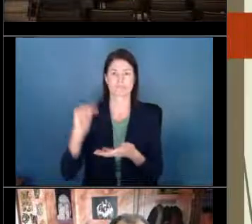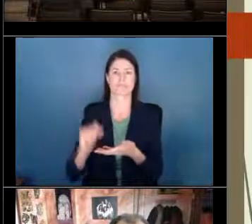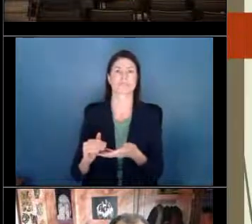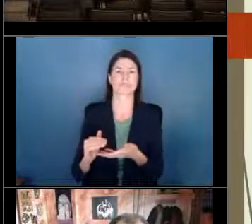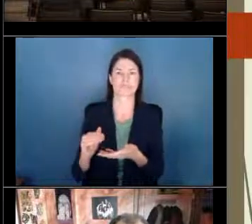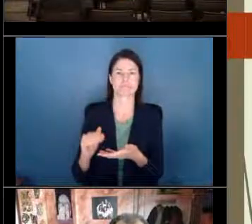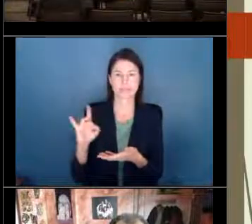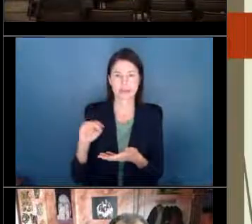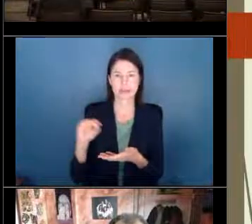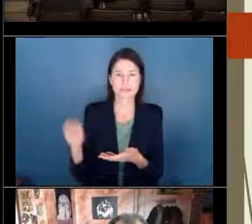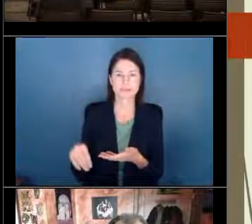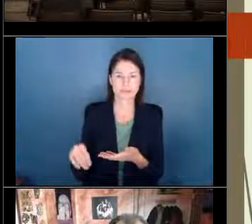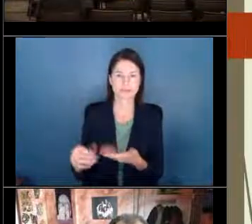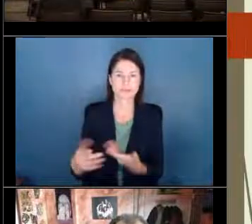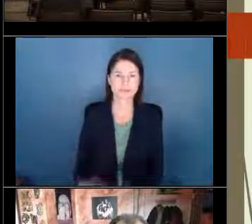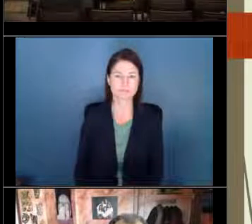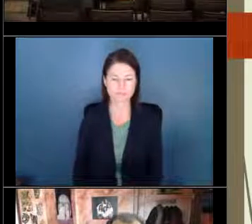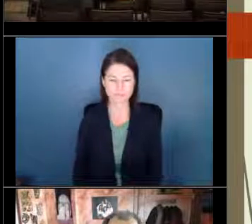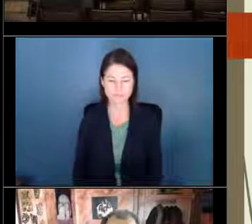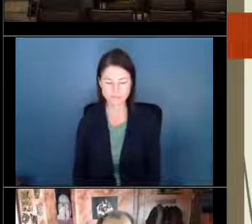80+% drop in passengers.